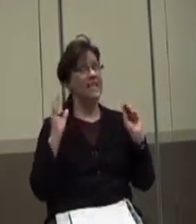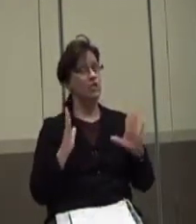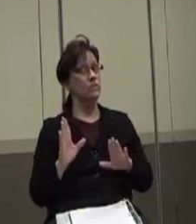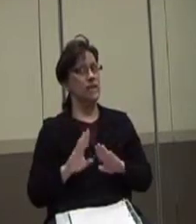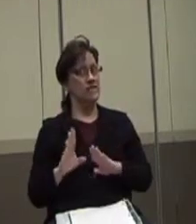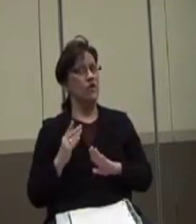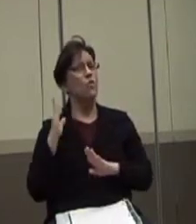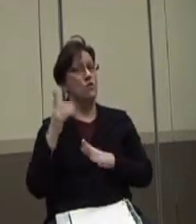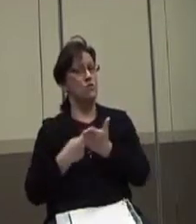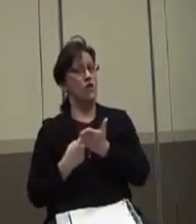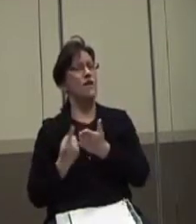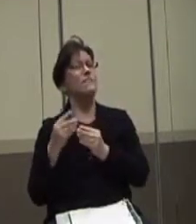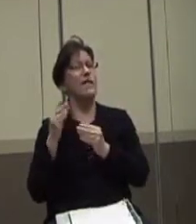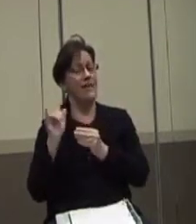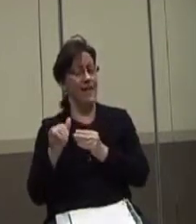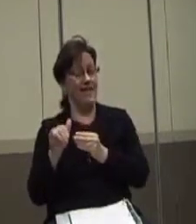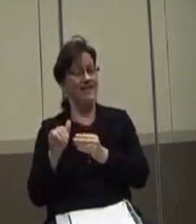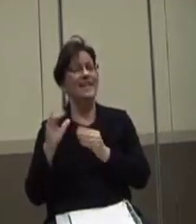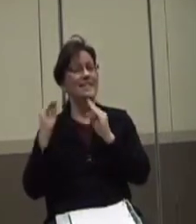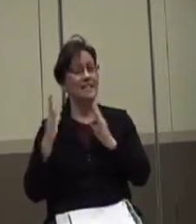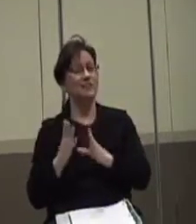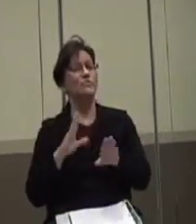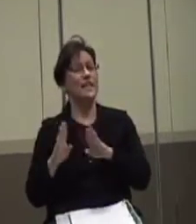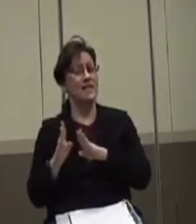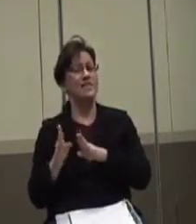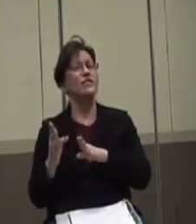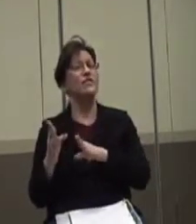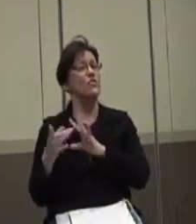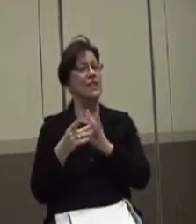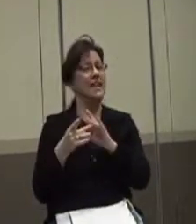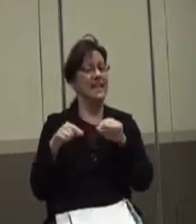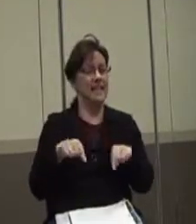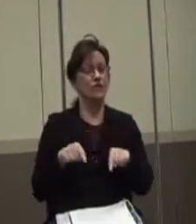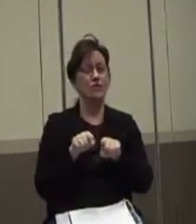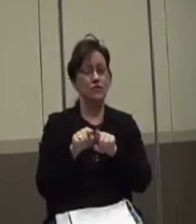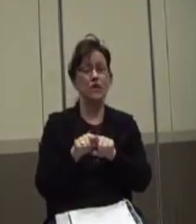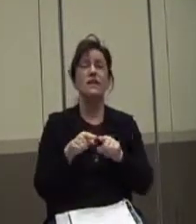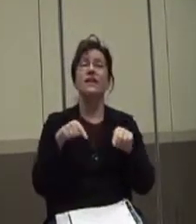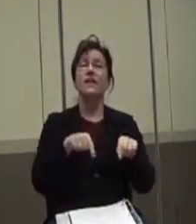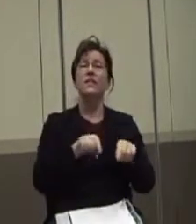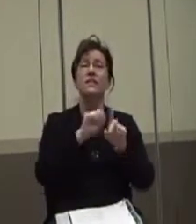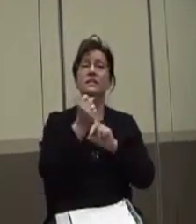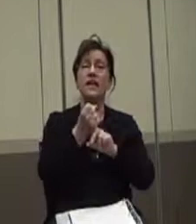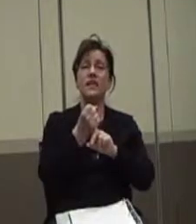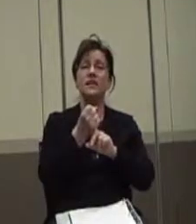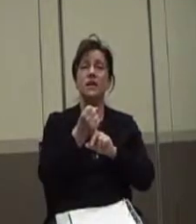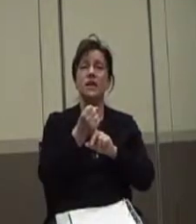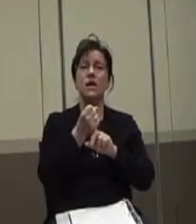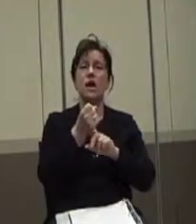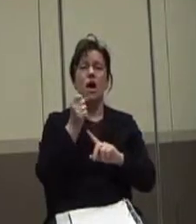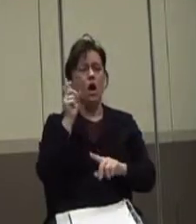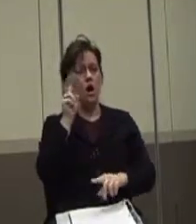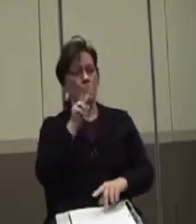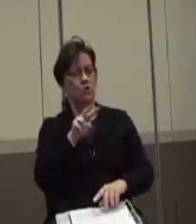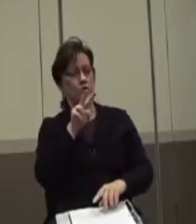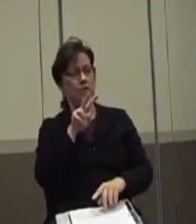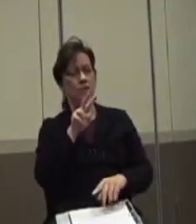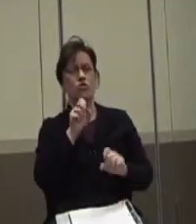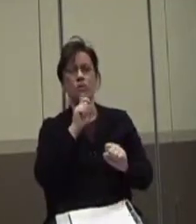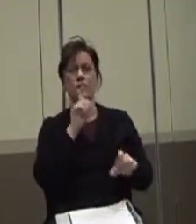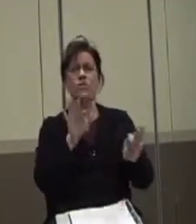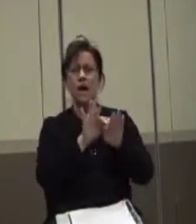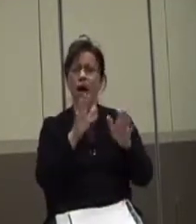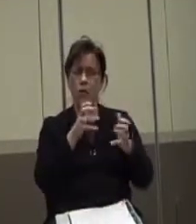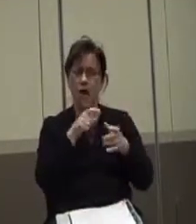There's some teacher behaviors involved in this kind of thing too, right? Okay. So in this case, observing is going to be pretty critical for this child. So I do want her